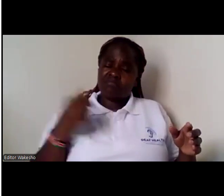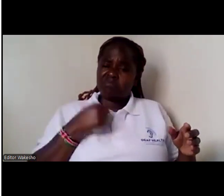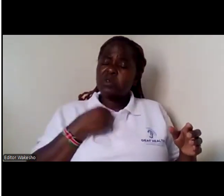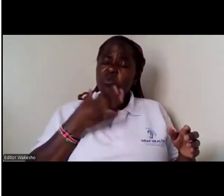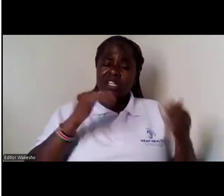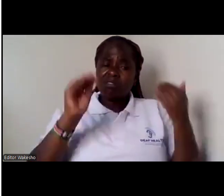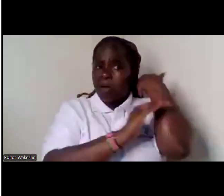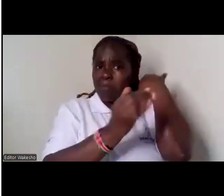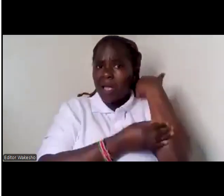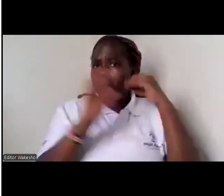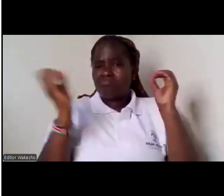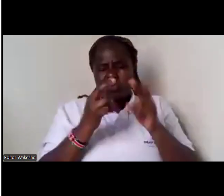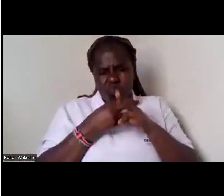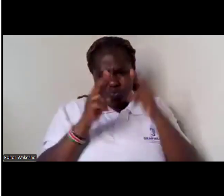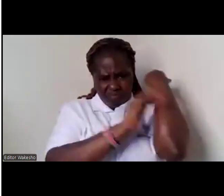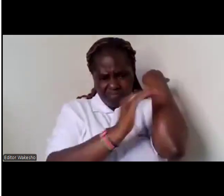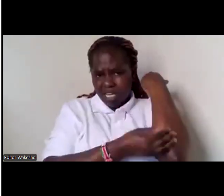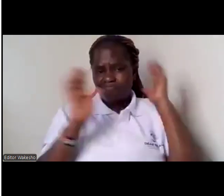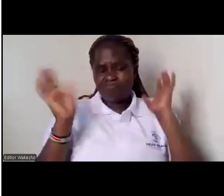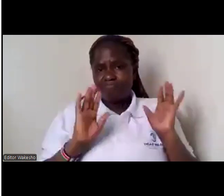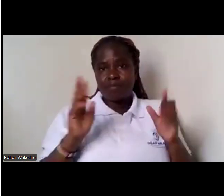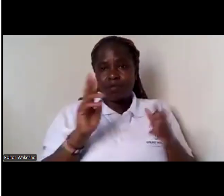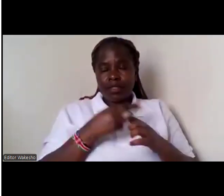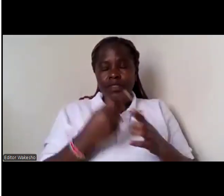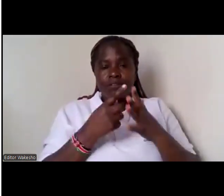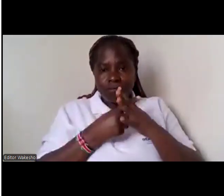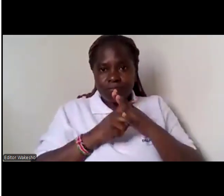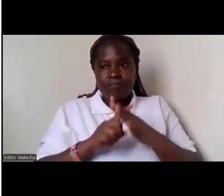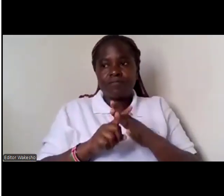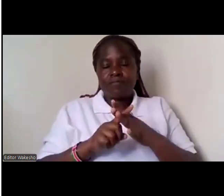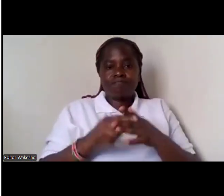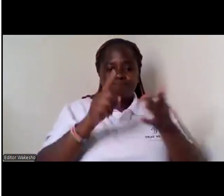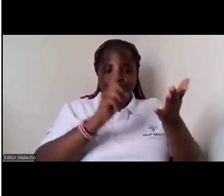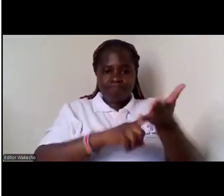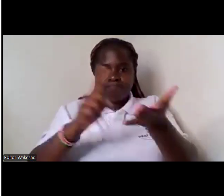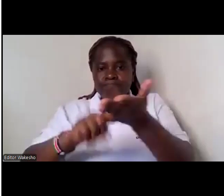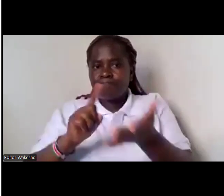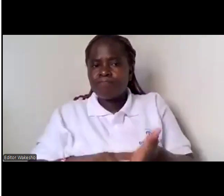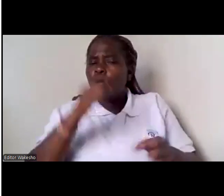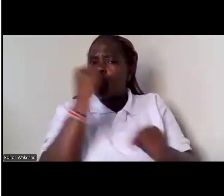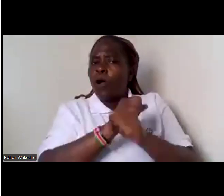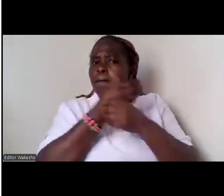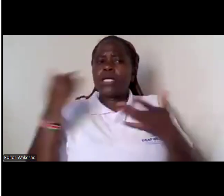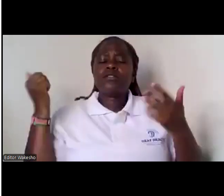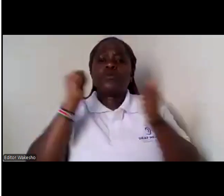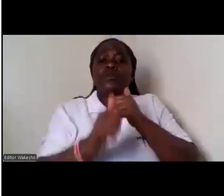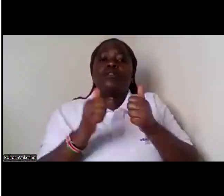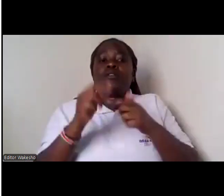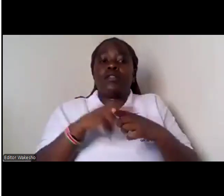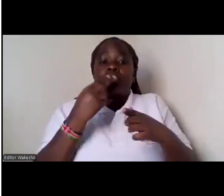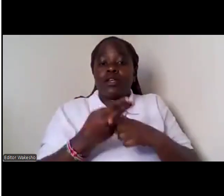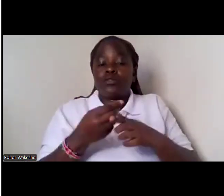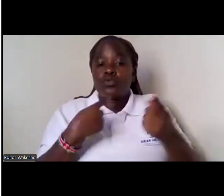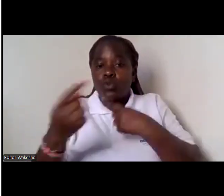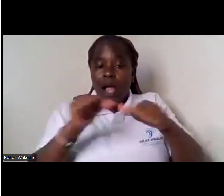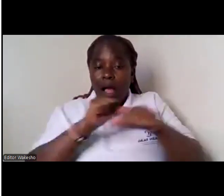pregnant anytime soon. So that's now when we start, if we're discussing effectiveness, that's when we talk about things such as the